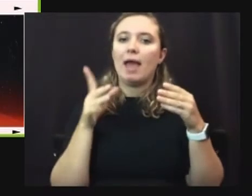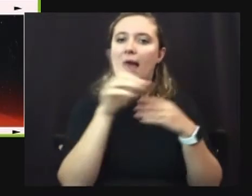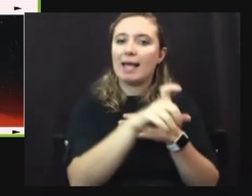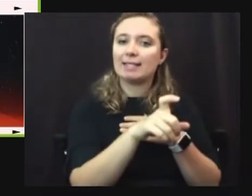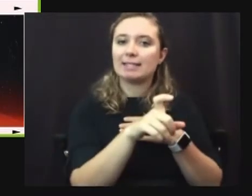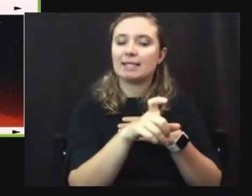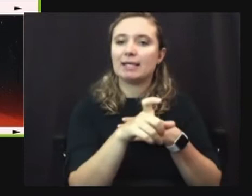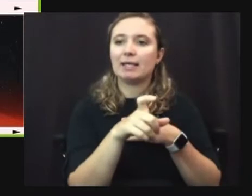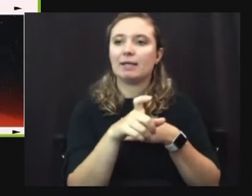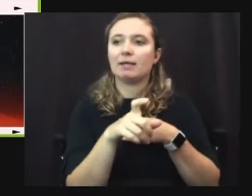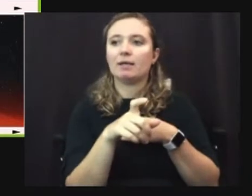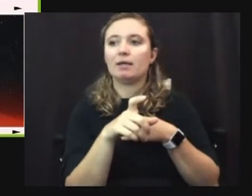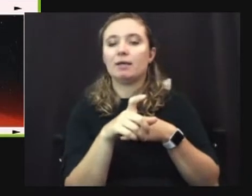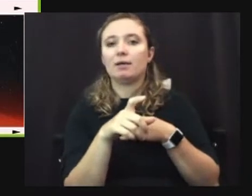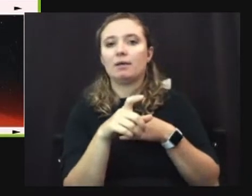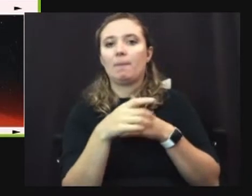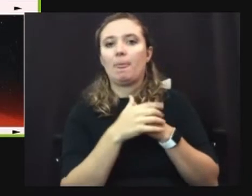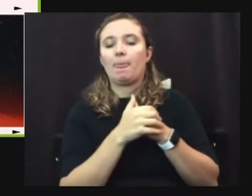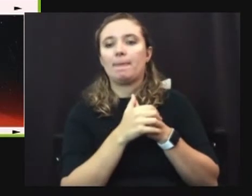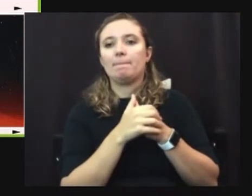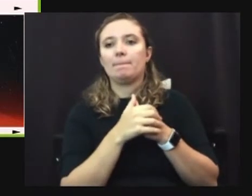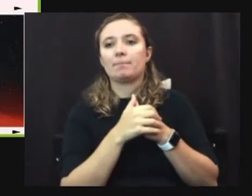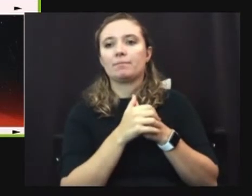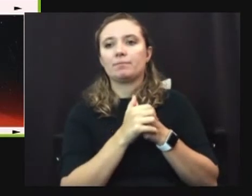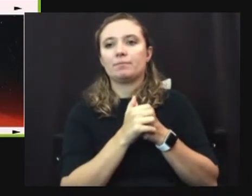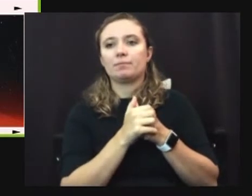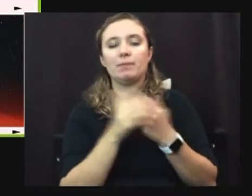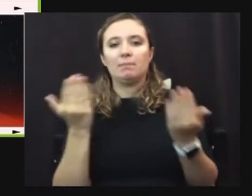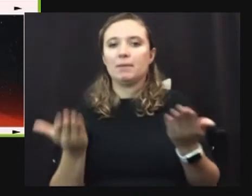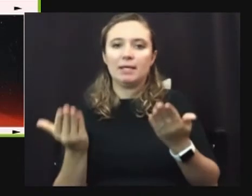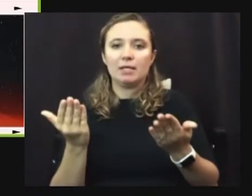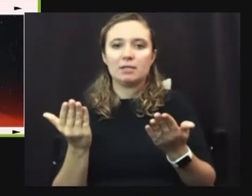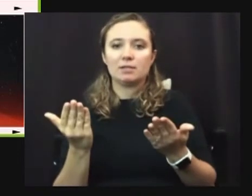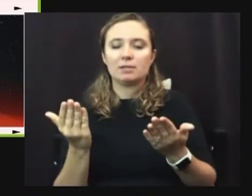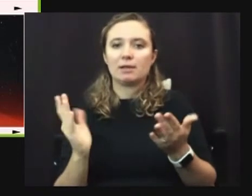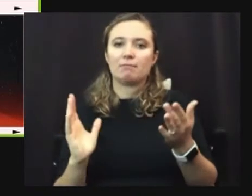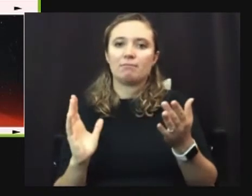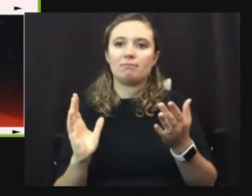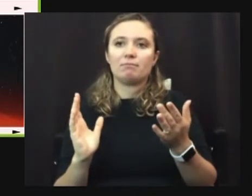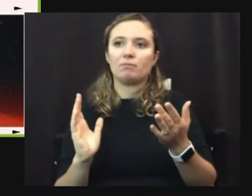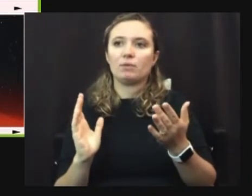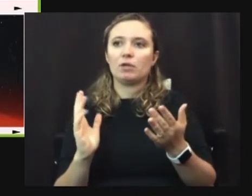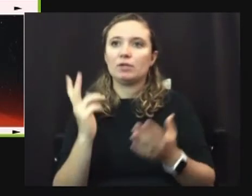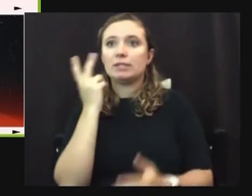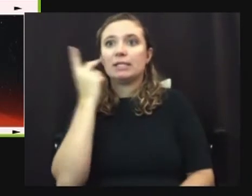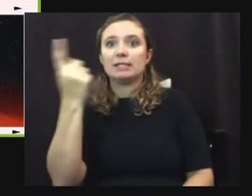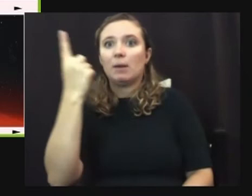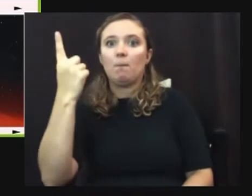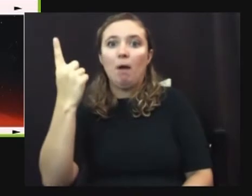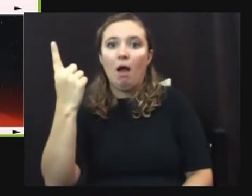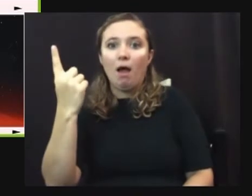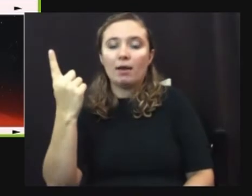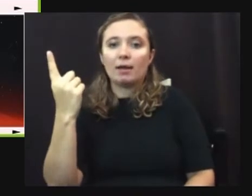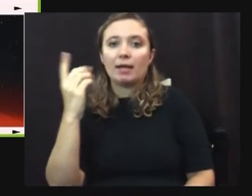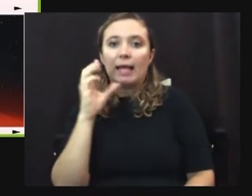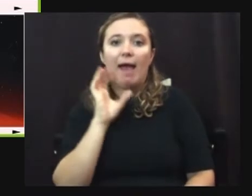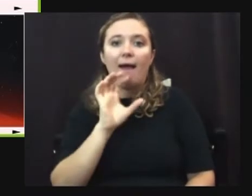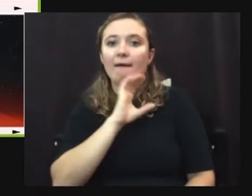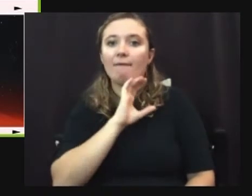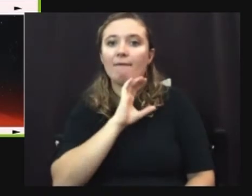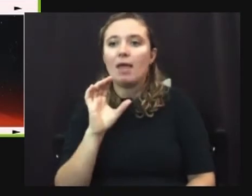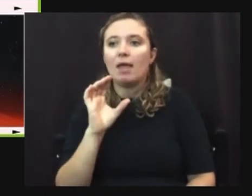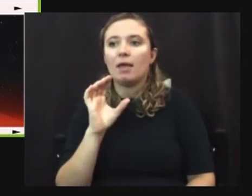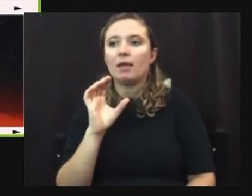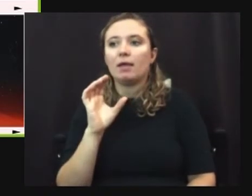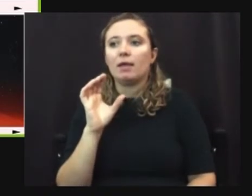reconnect, or, you know, you're sitting in a cafe and someone's sitting there and a friend comes in